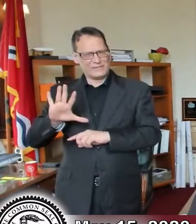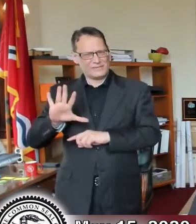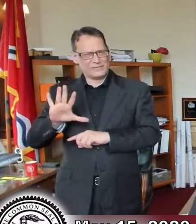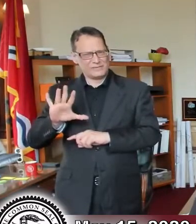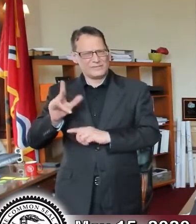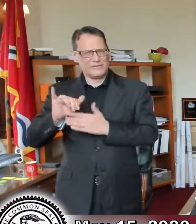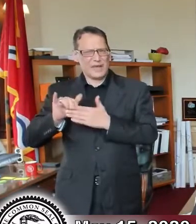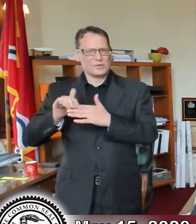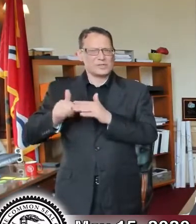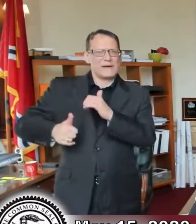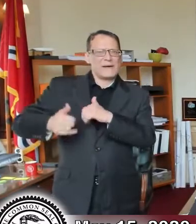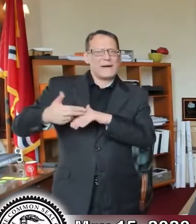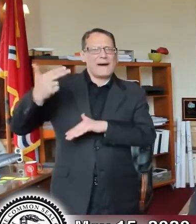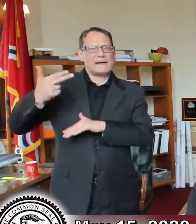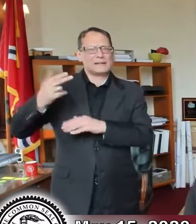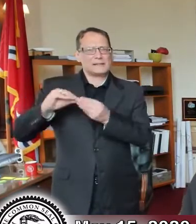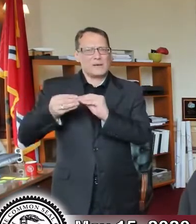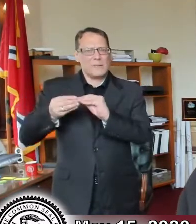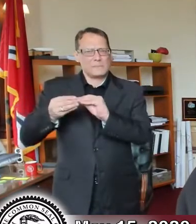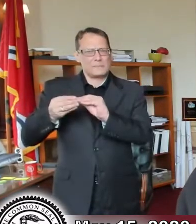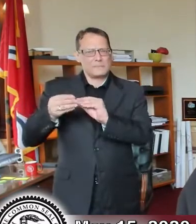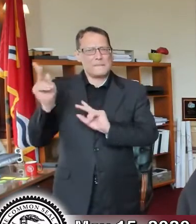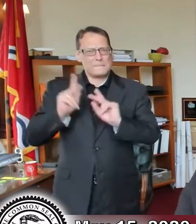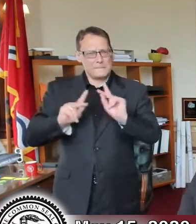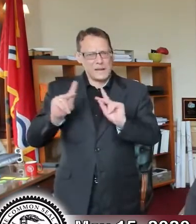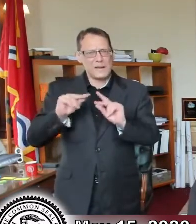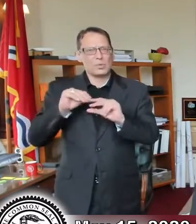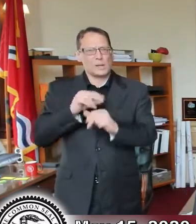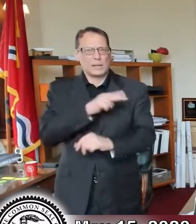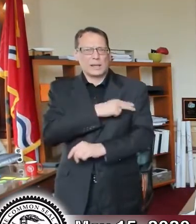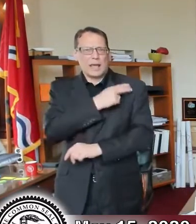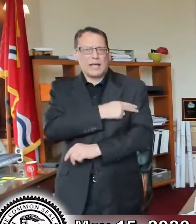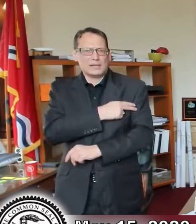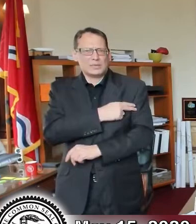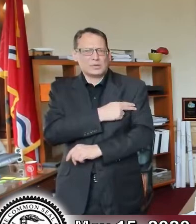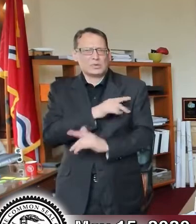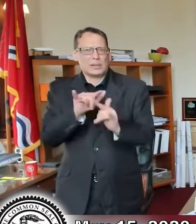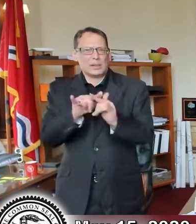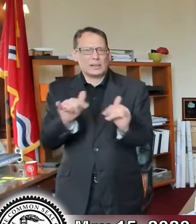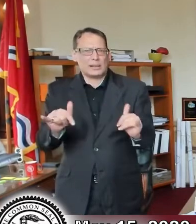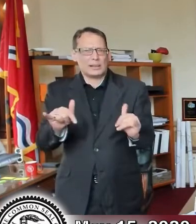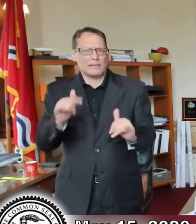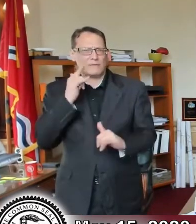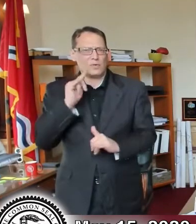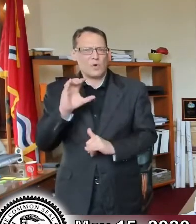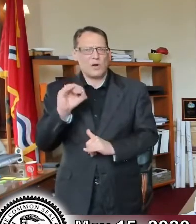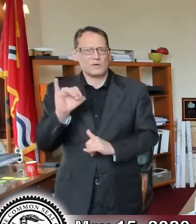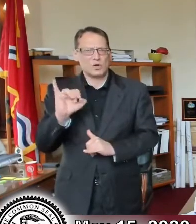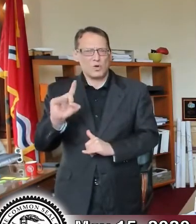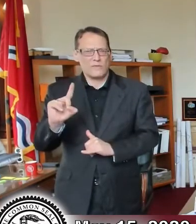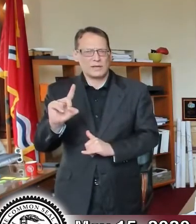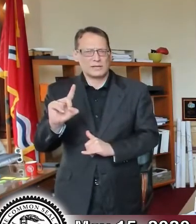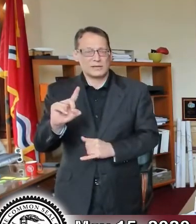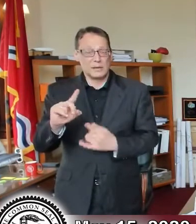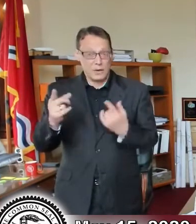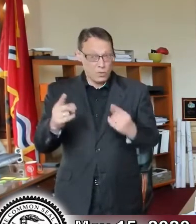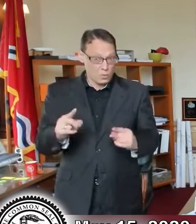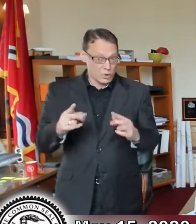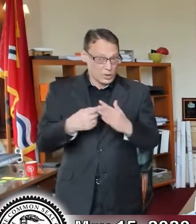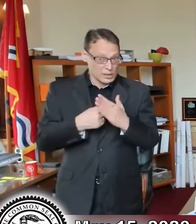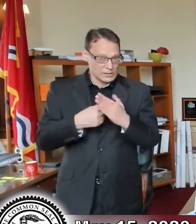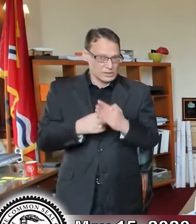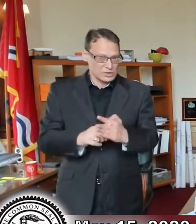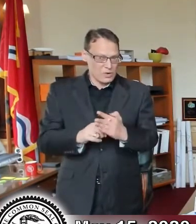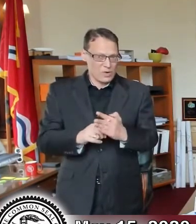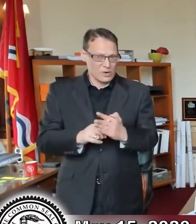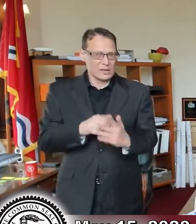was the highest number of people that were ever in the hospital at one time. The hospital capacity when we started this for COVID